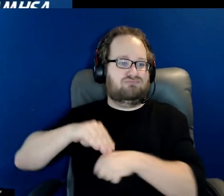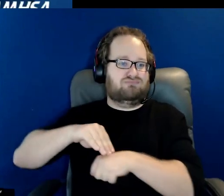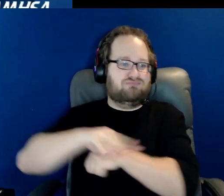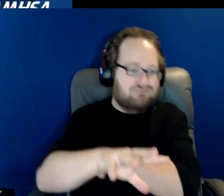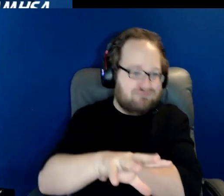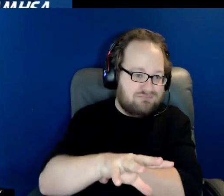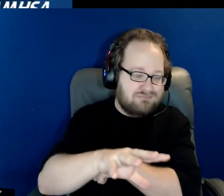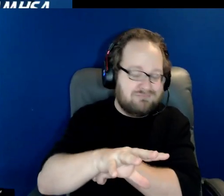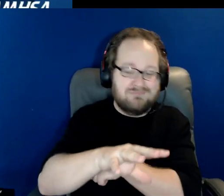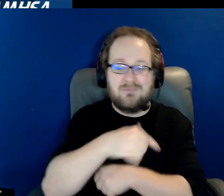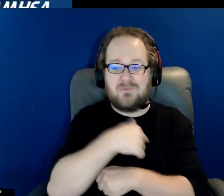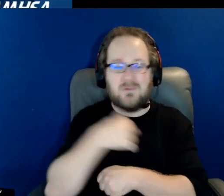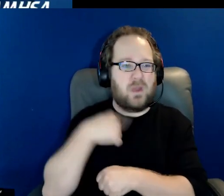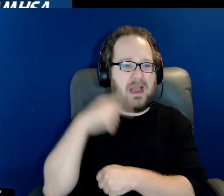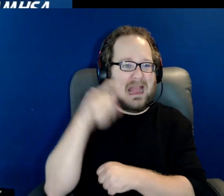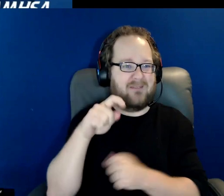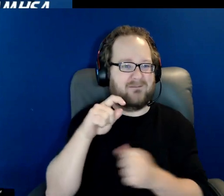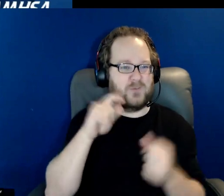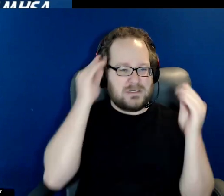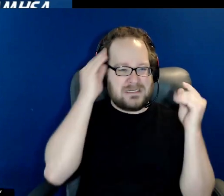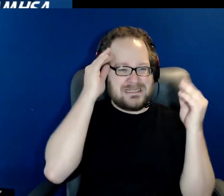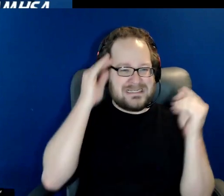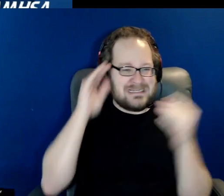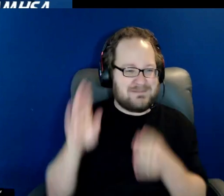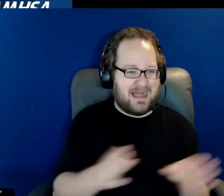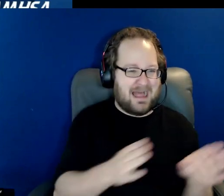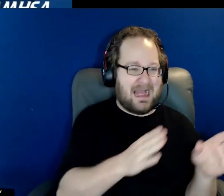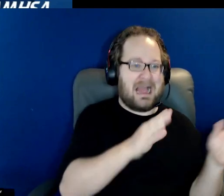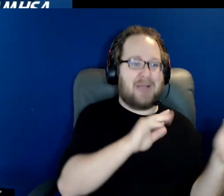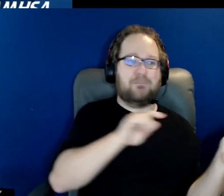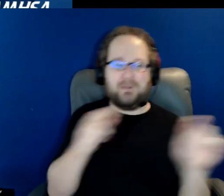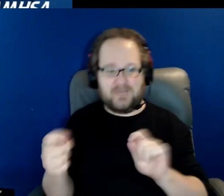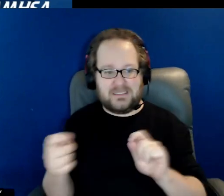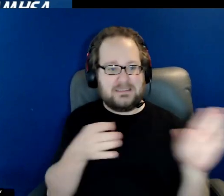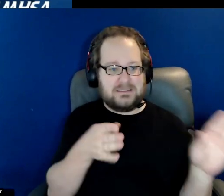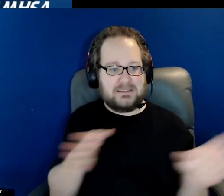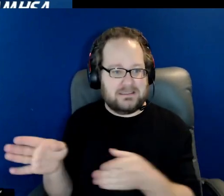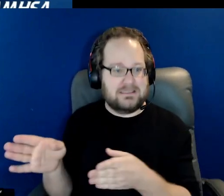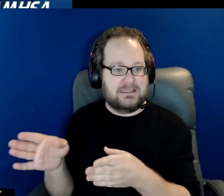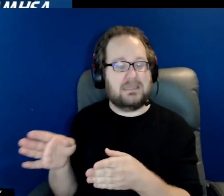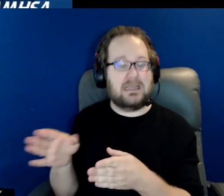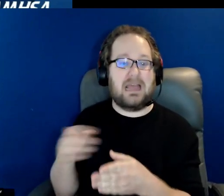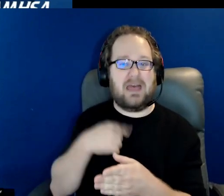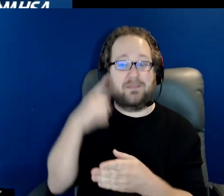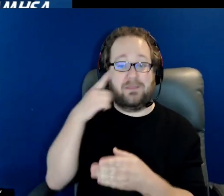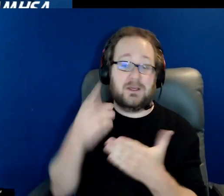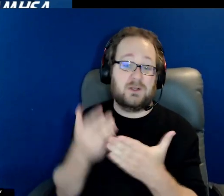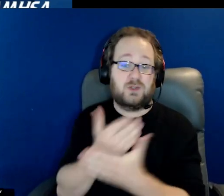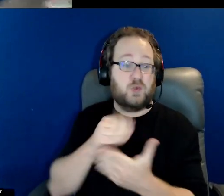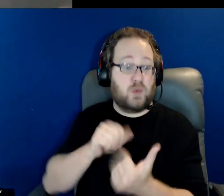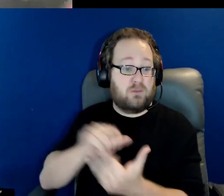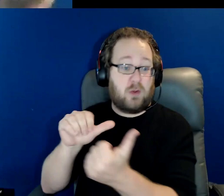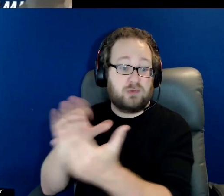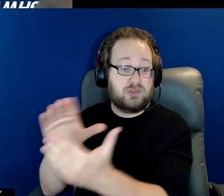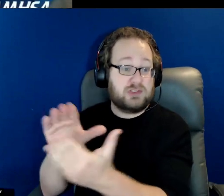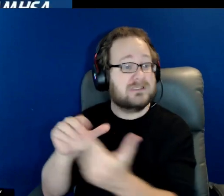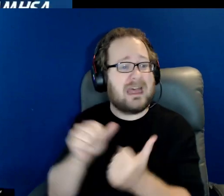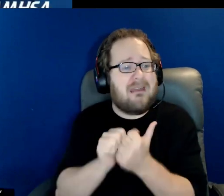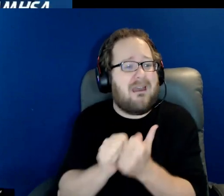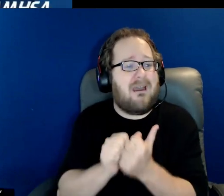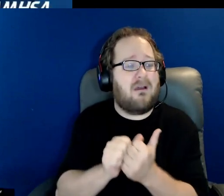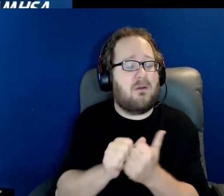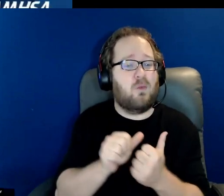pivot and think about this as a completely new approaches. And then how to be at the table, get